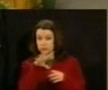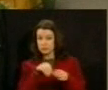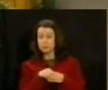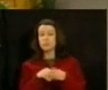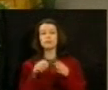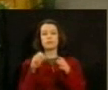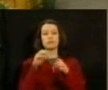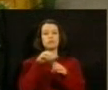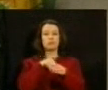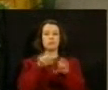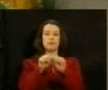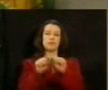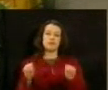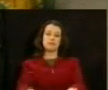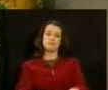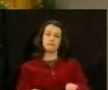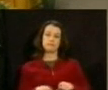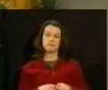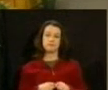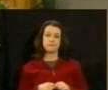involved.